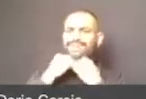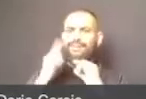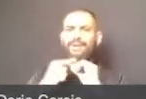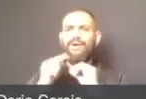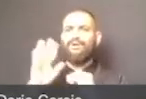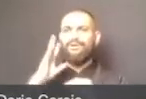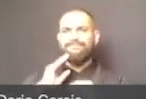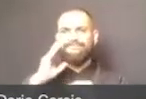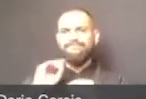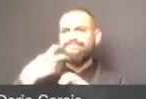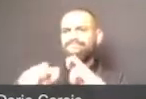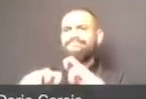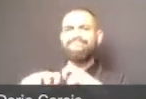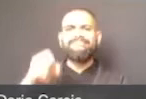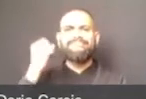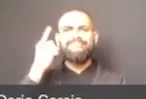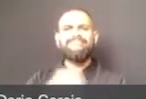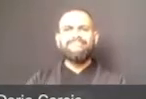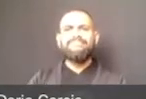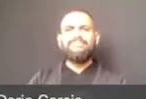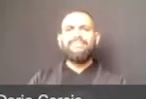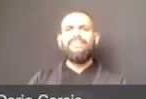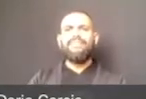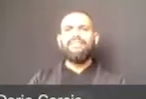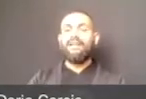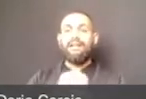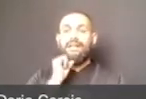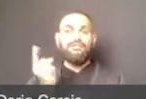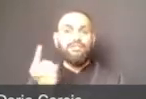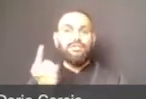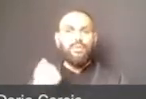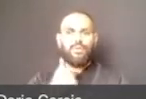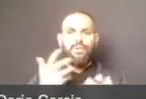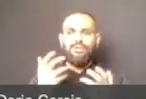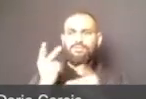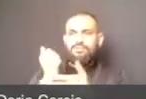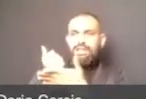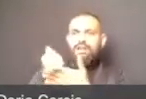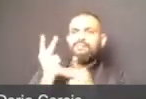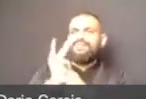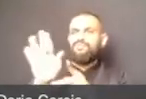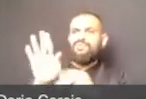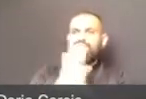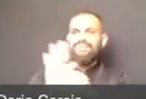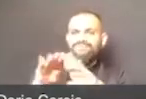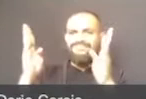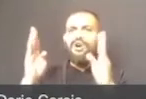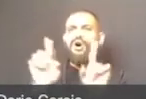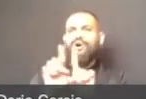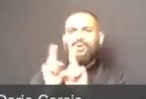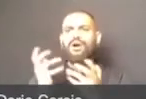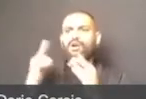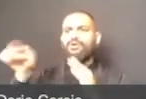you're experiencing right now. Not only do we want to help keep your doors open, we want you to grow.